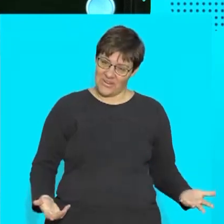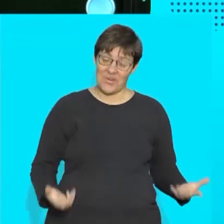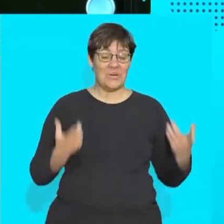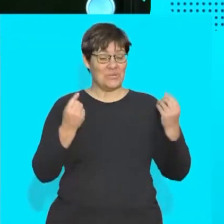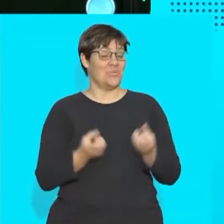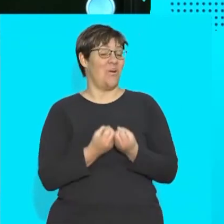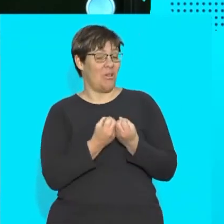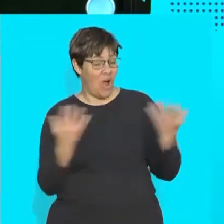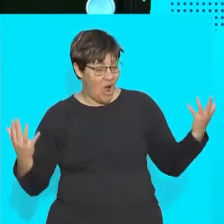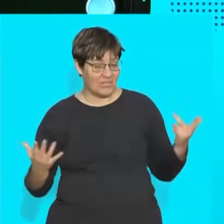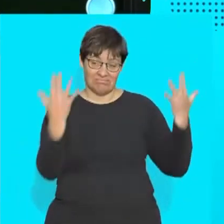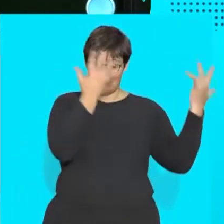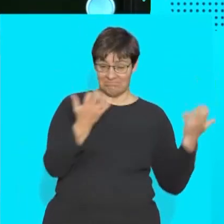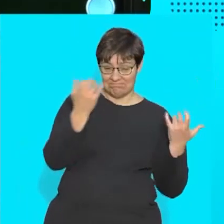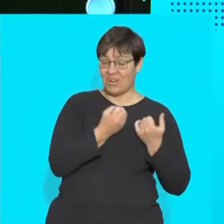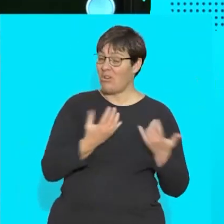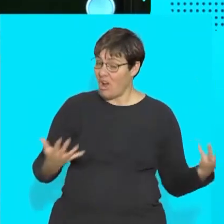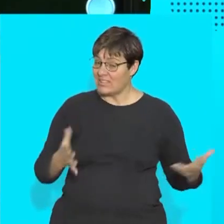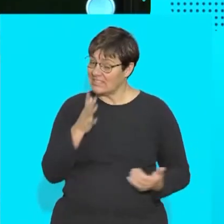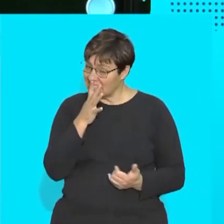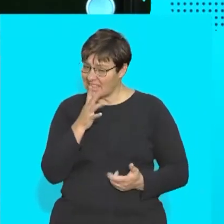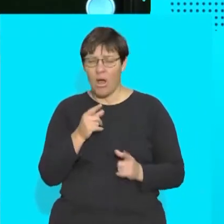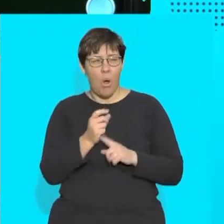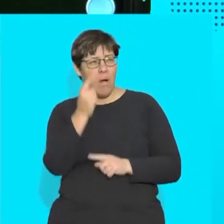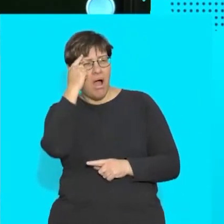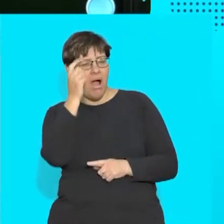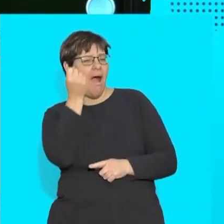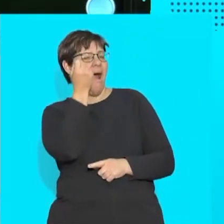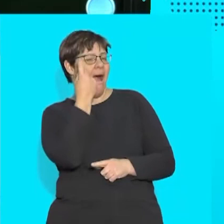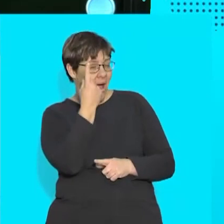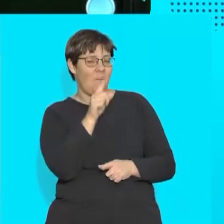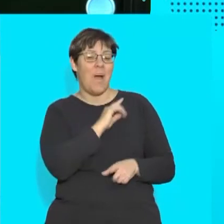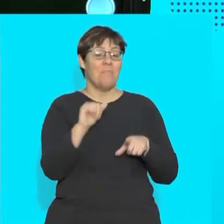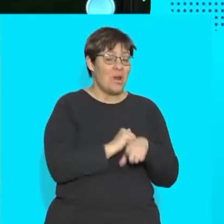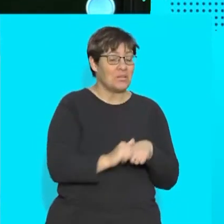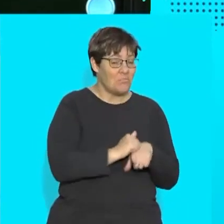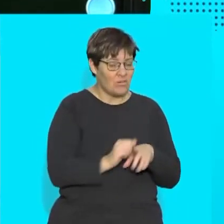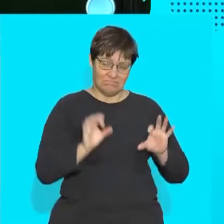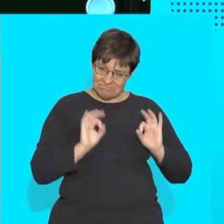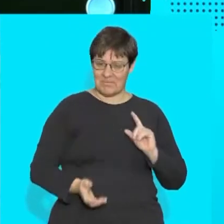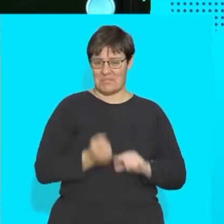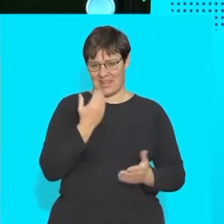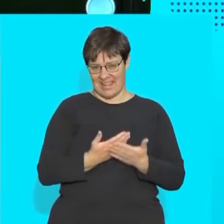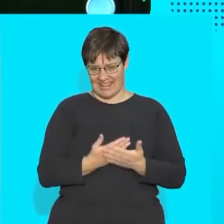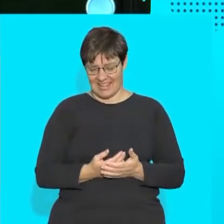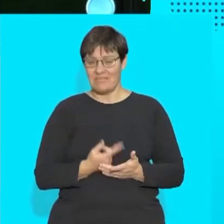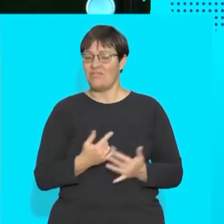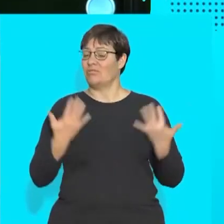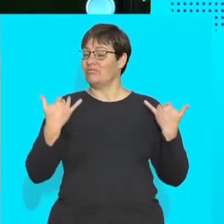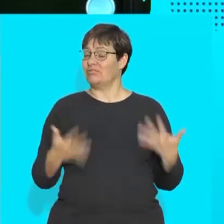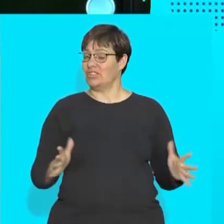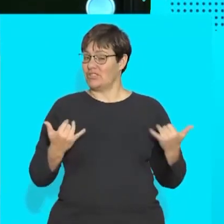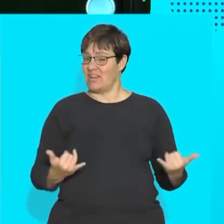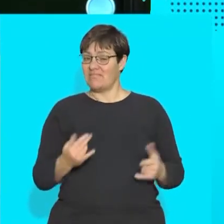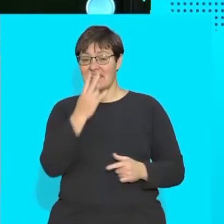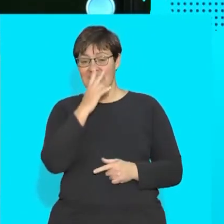We've done lots of calculations. I'm hoping they're starting to make sense. Practice makes perfect. So that's it for today, and I